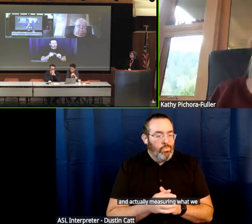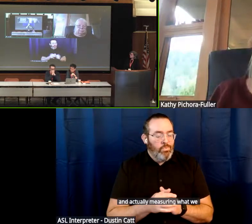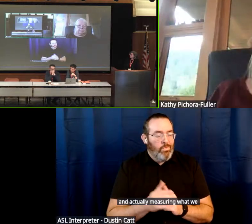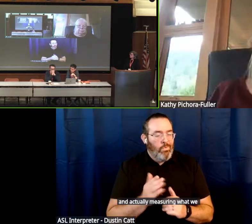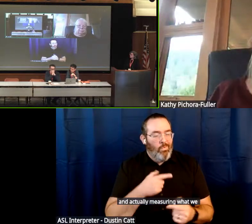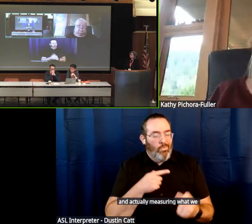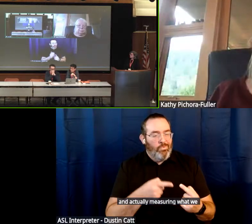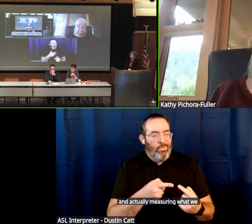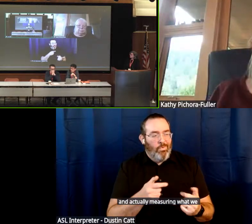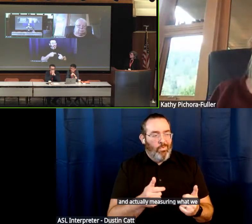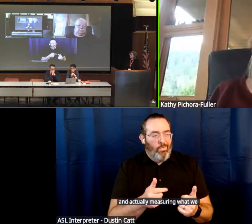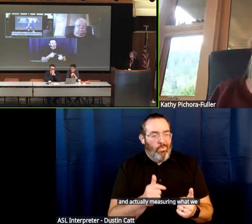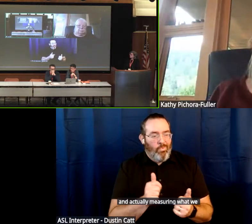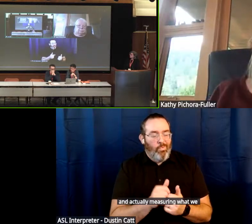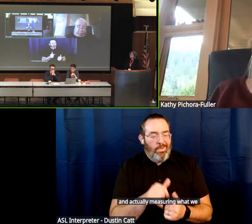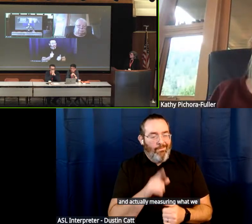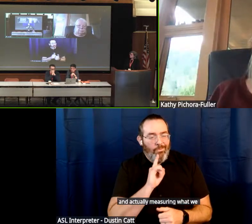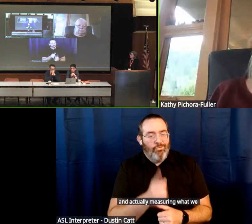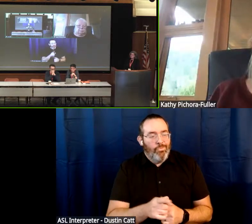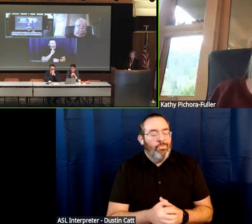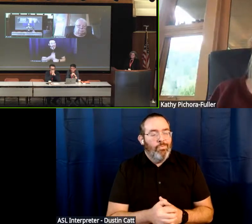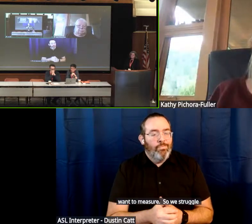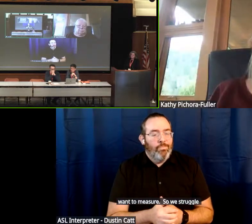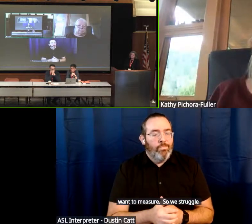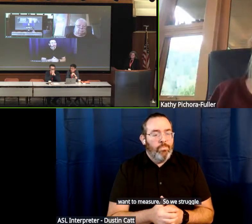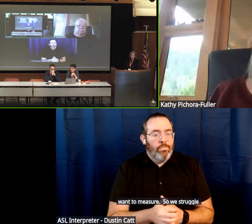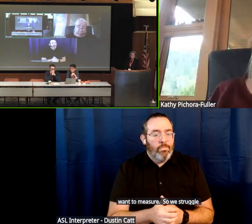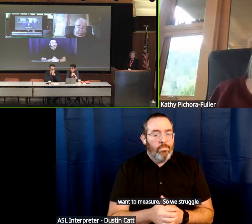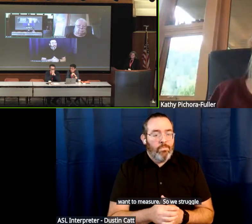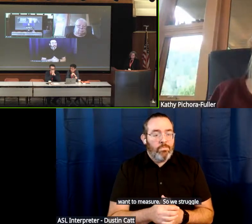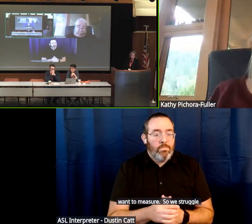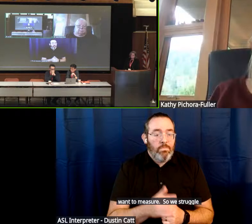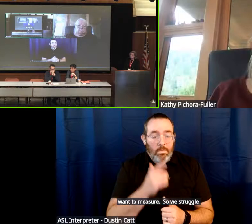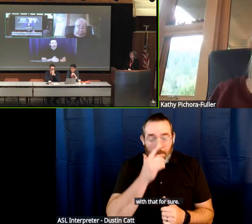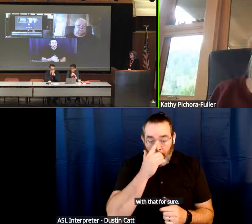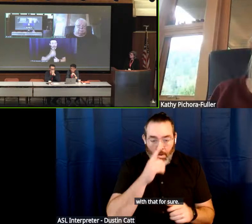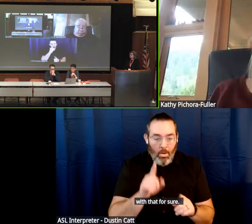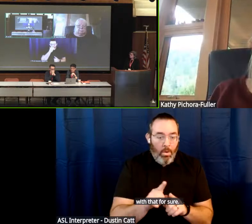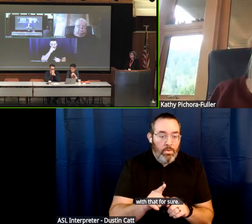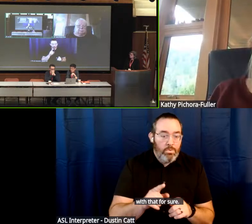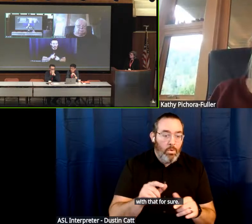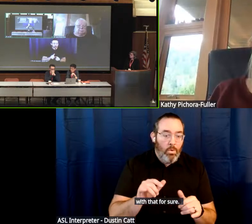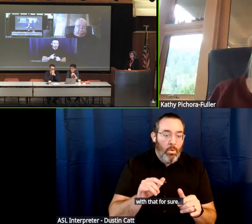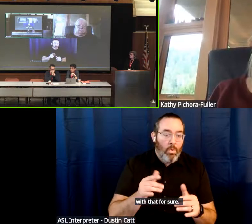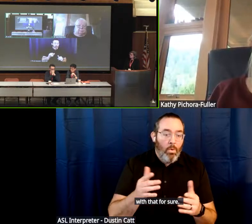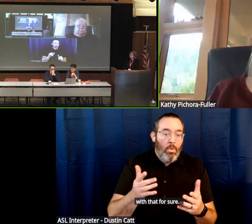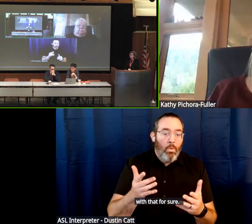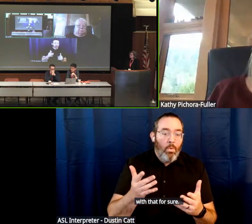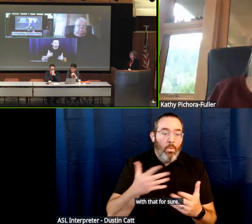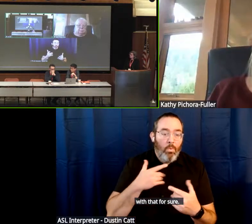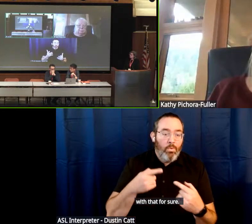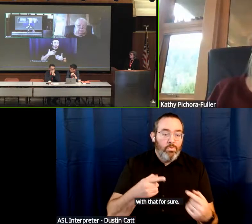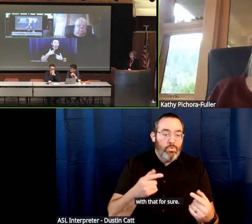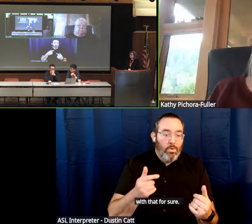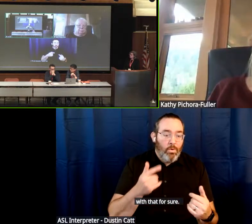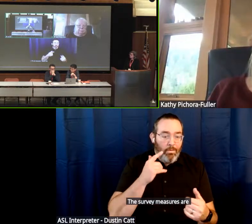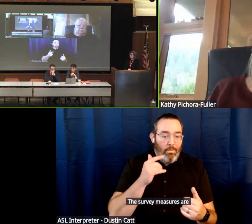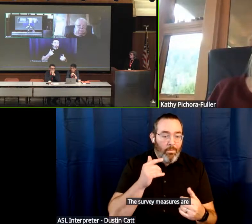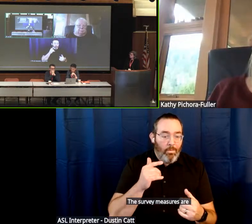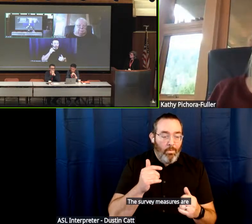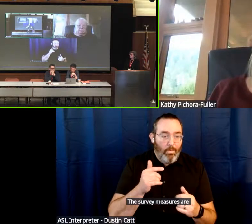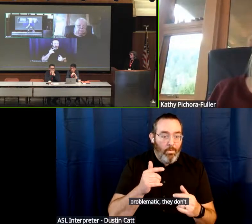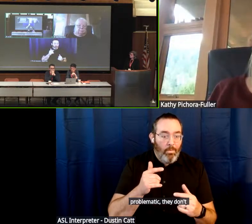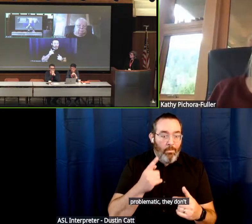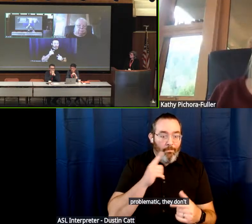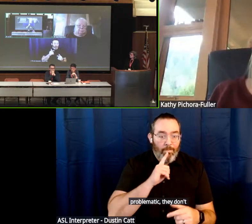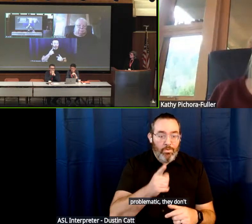sure. The survey-based measures are also somewhat problematic, and a big piece of that in the global context is that they don't translate well from one place to another. And I